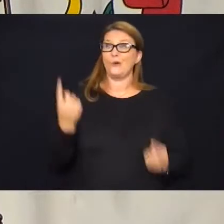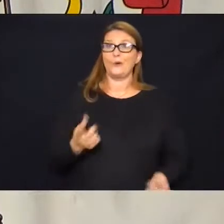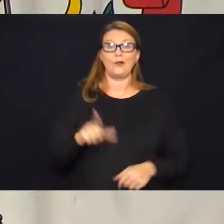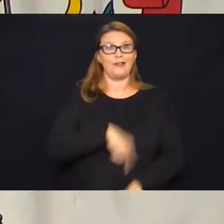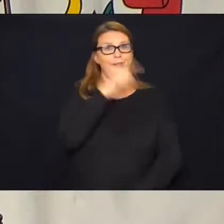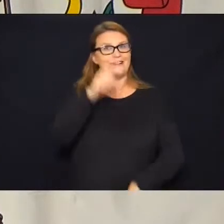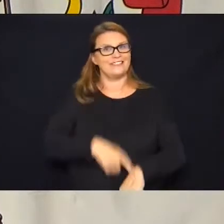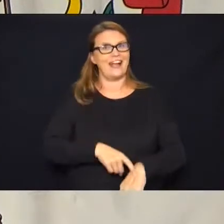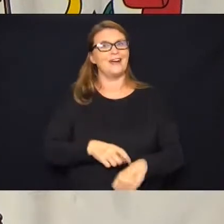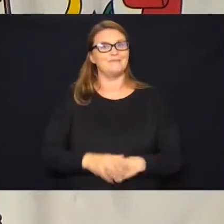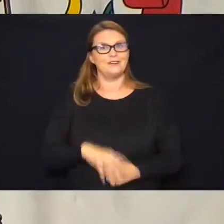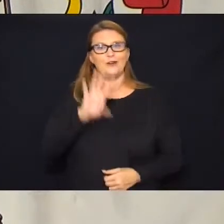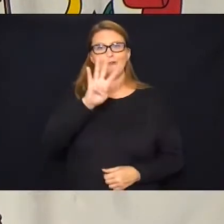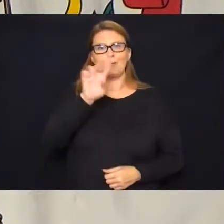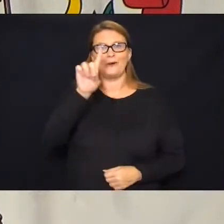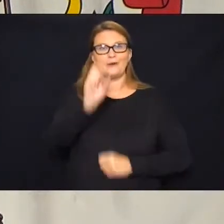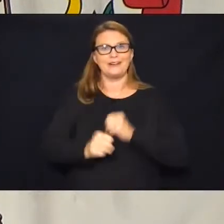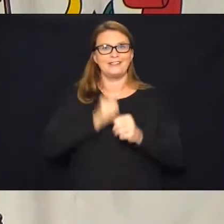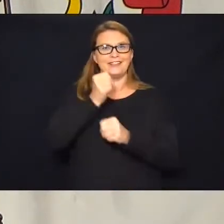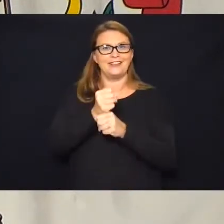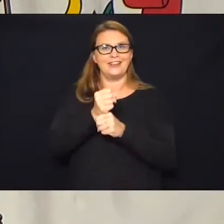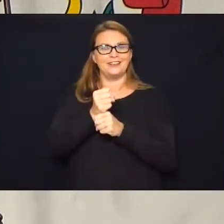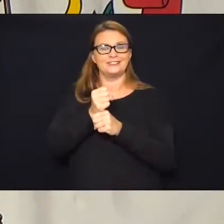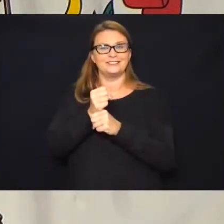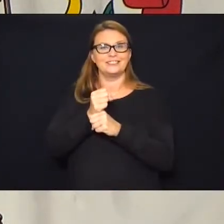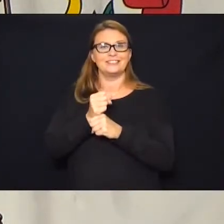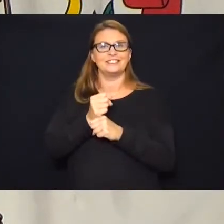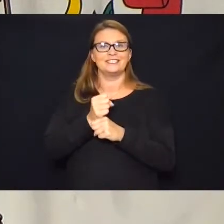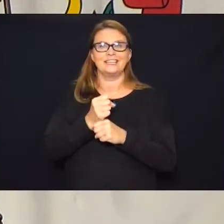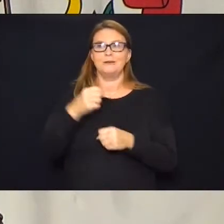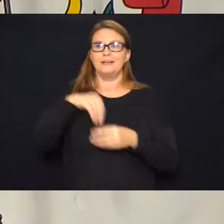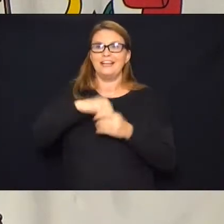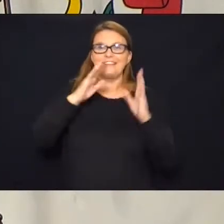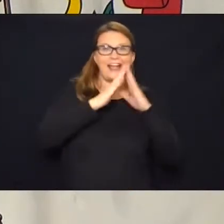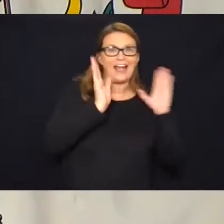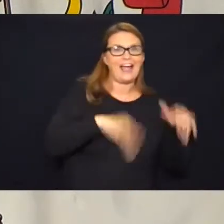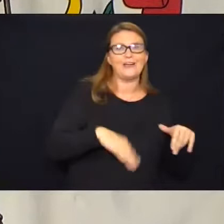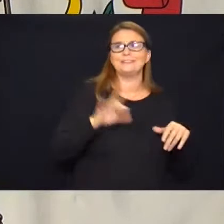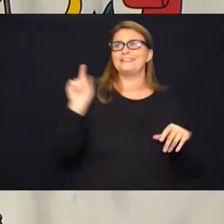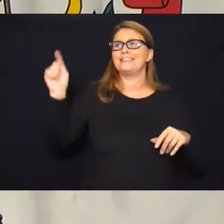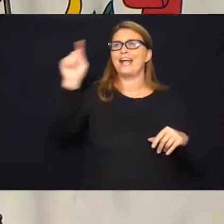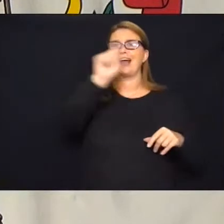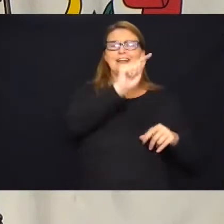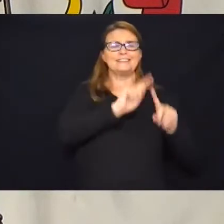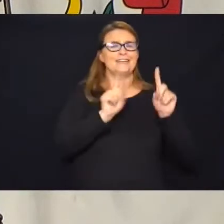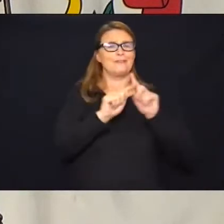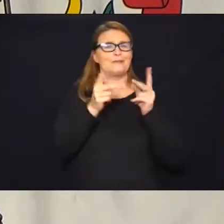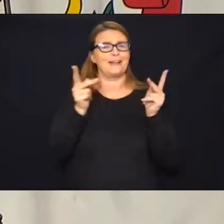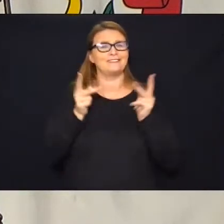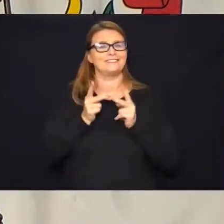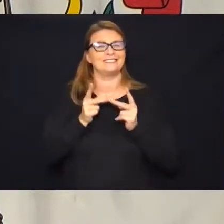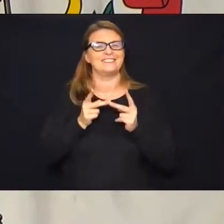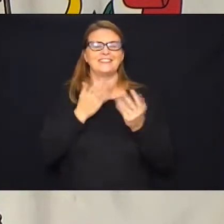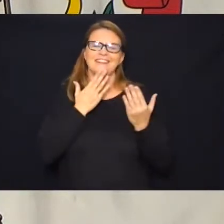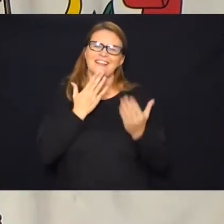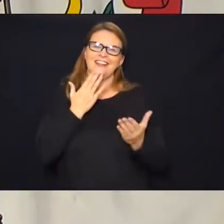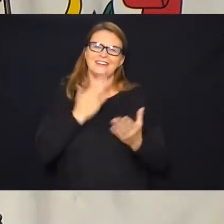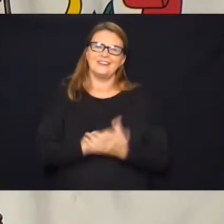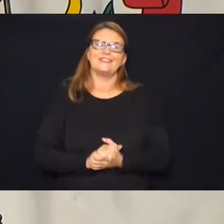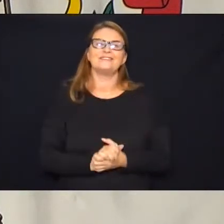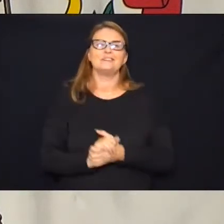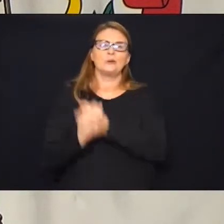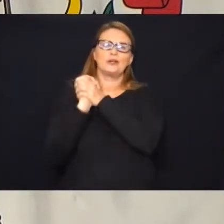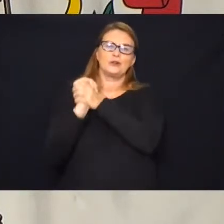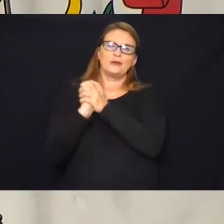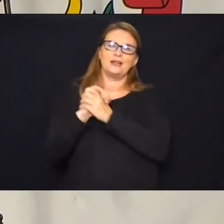time. 41 years. He's served us. He's been in our households. He's been everywhere all the time. Without any question, we